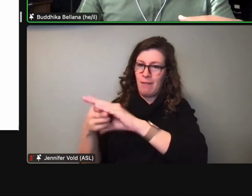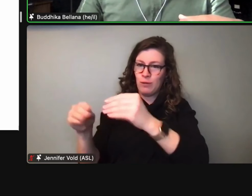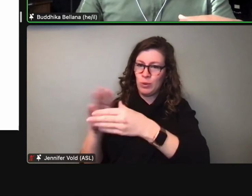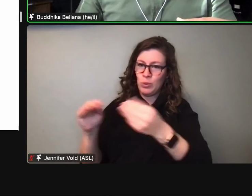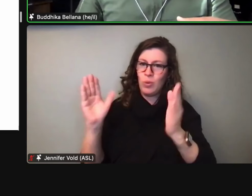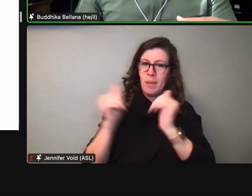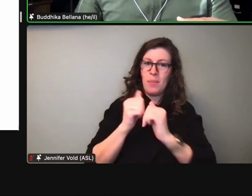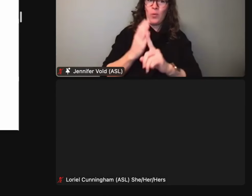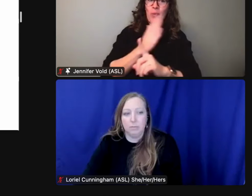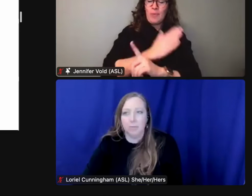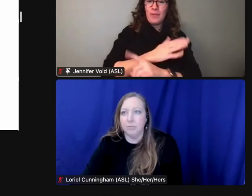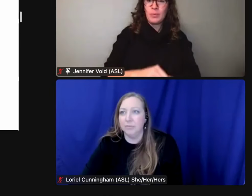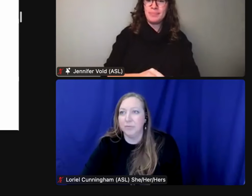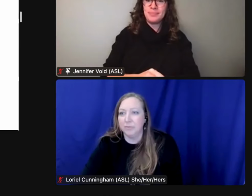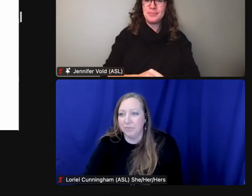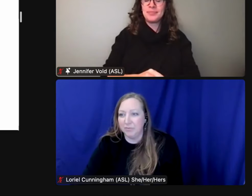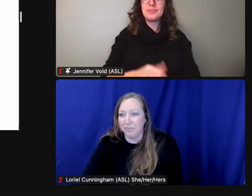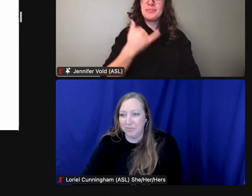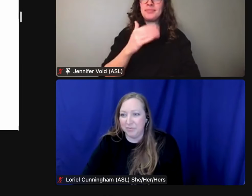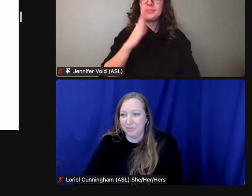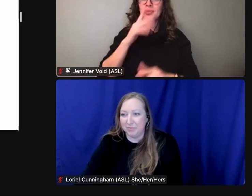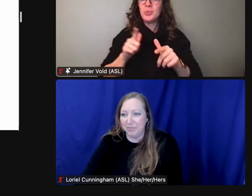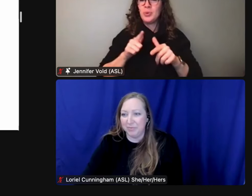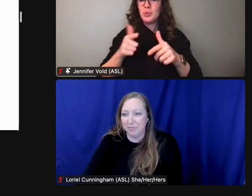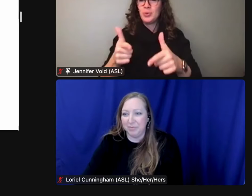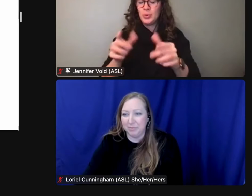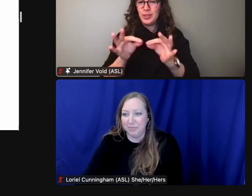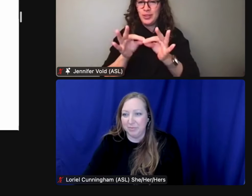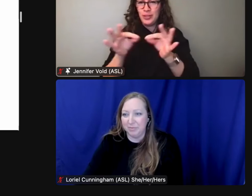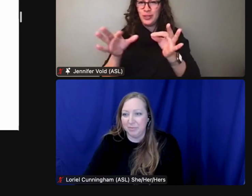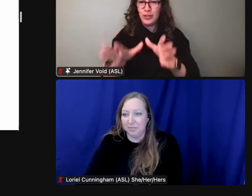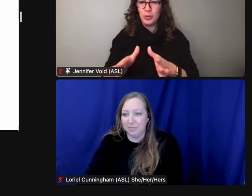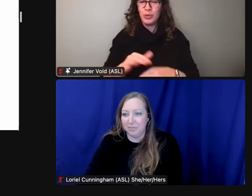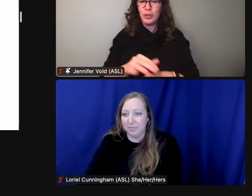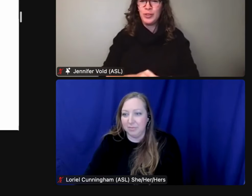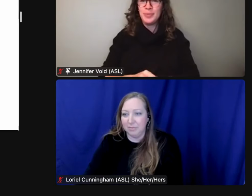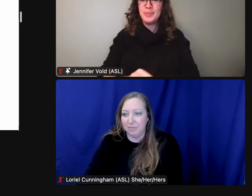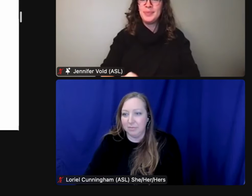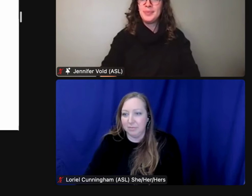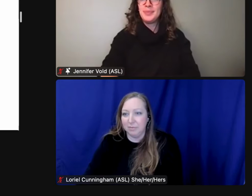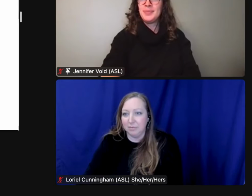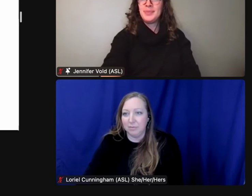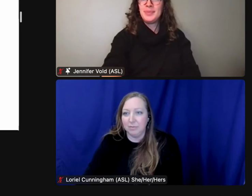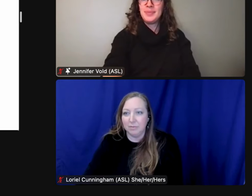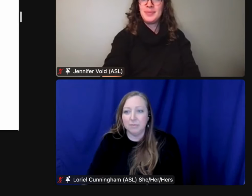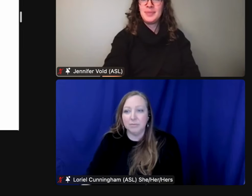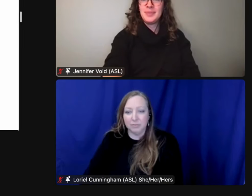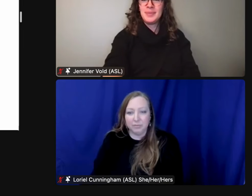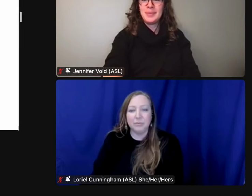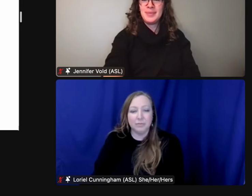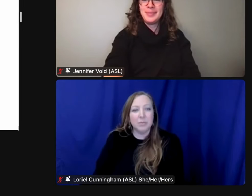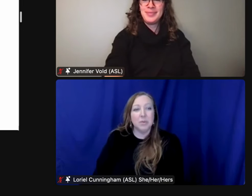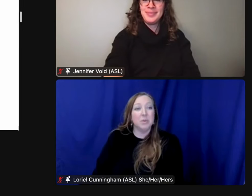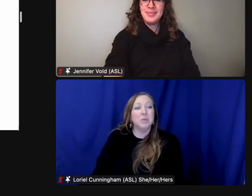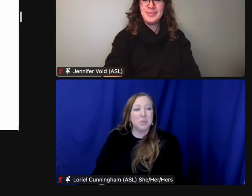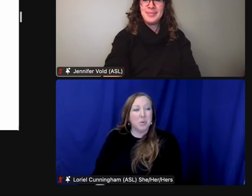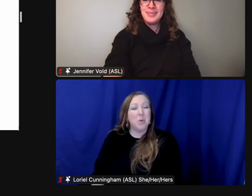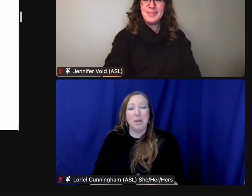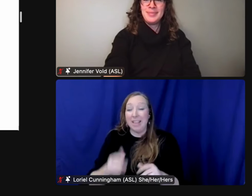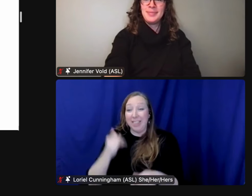thoughts. And that's what you see directly here, this y-axis. The question that this is kind of asking is